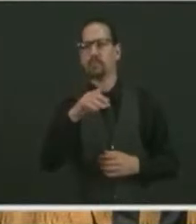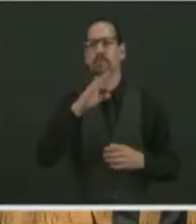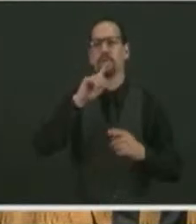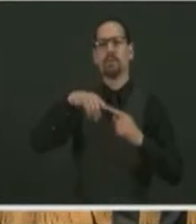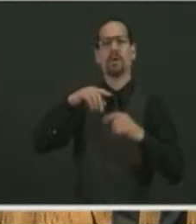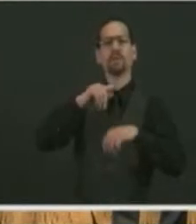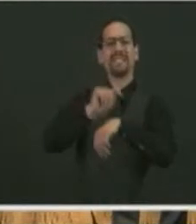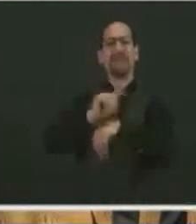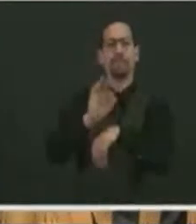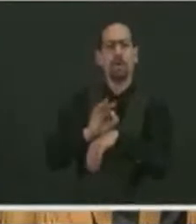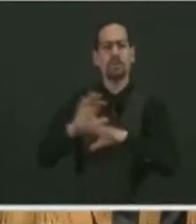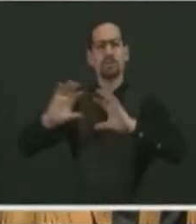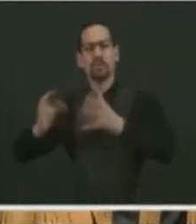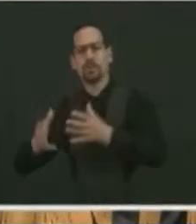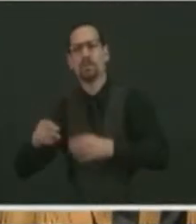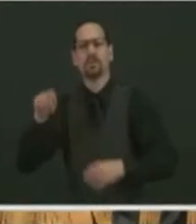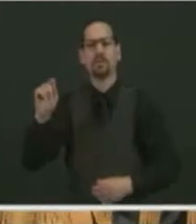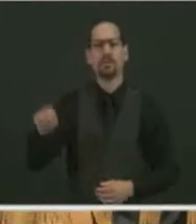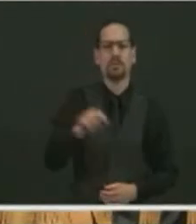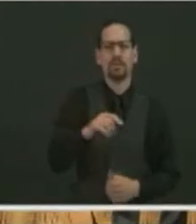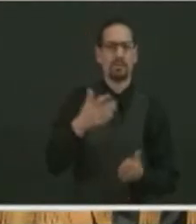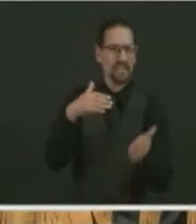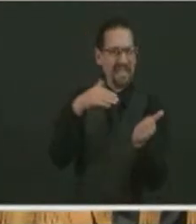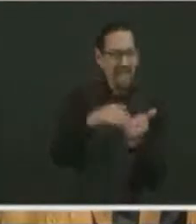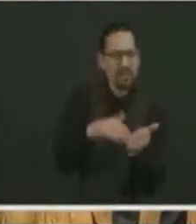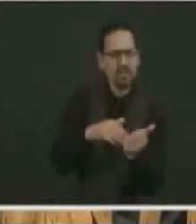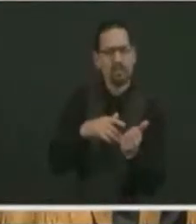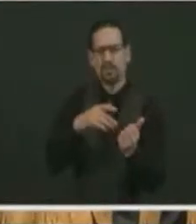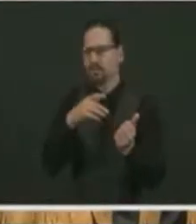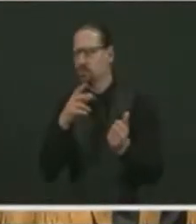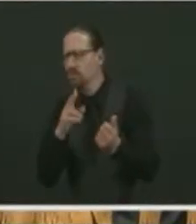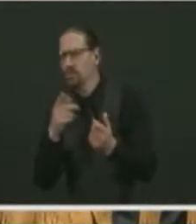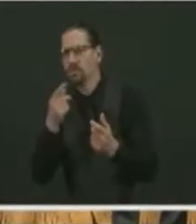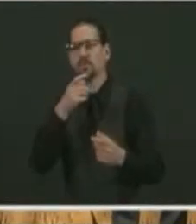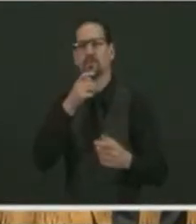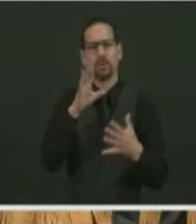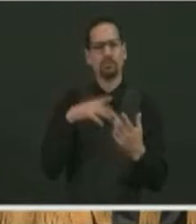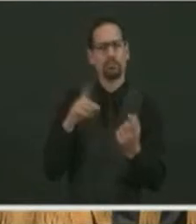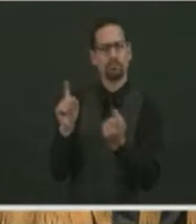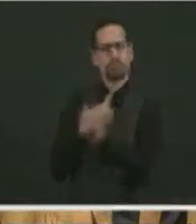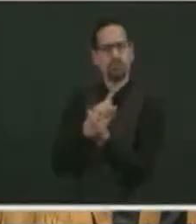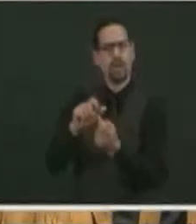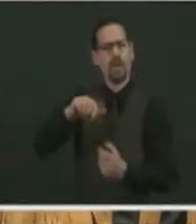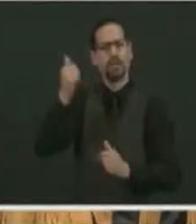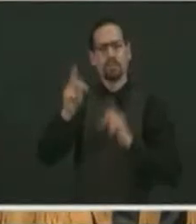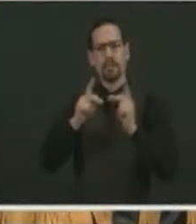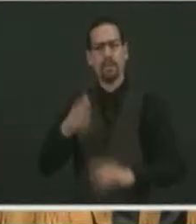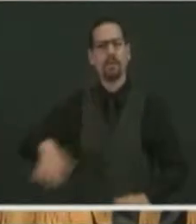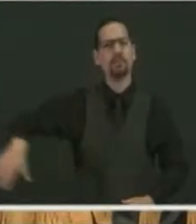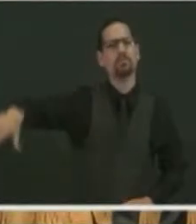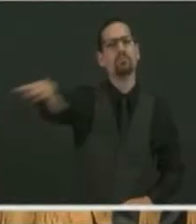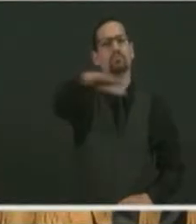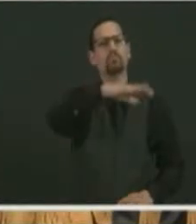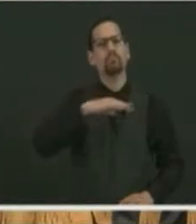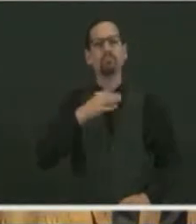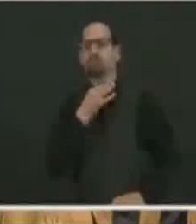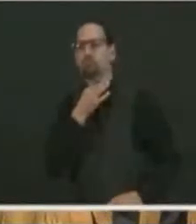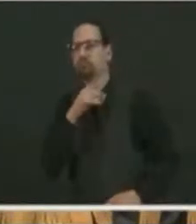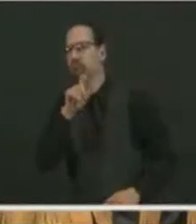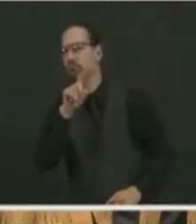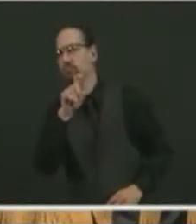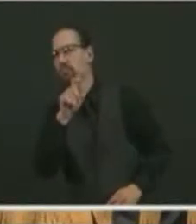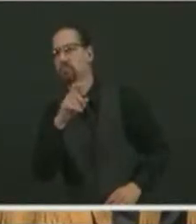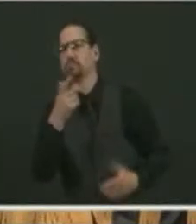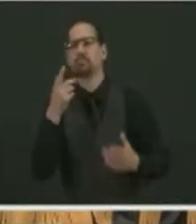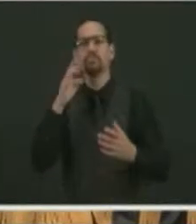in whatever, Dr. Scott's in a lot of this. Have you talked to people like this, people, AAU people, and to come up with